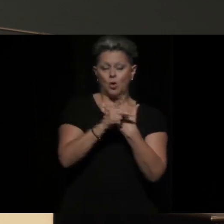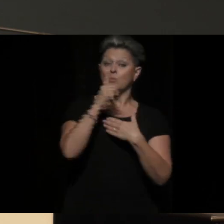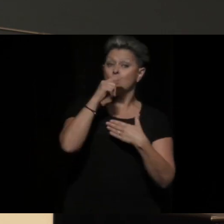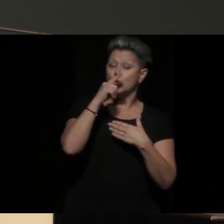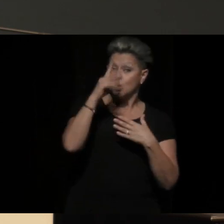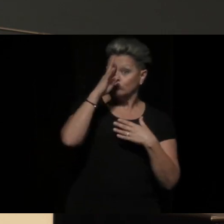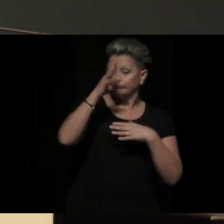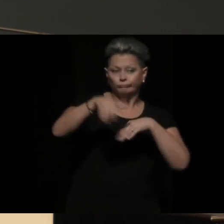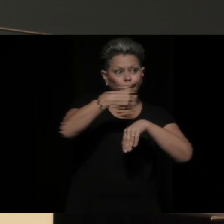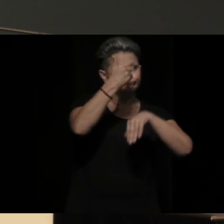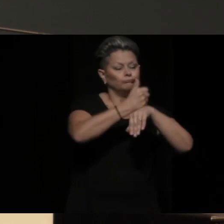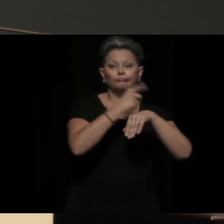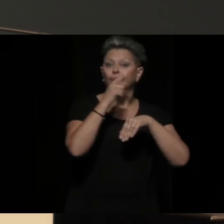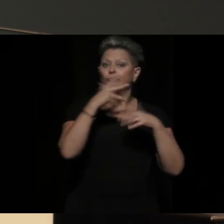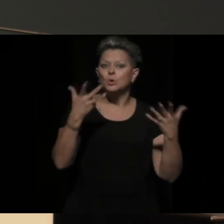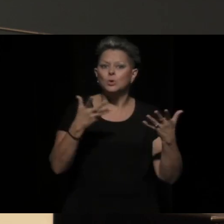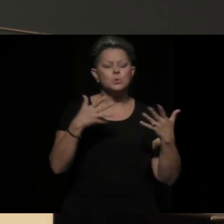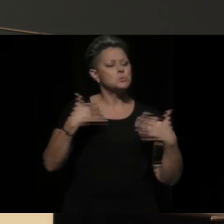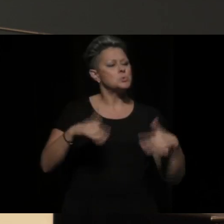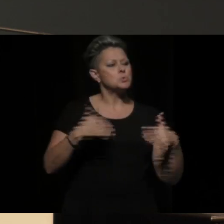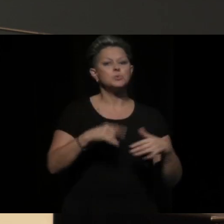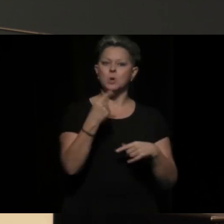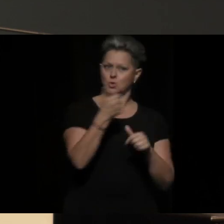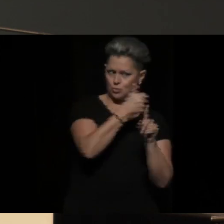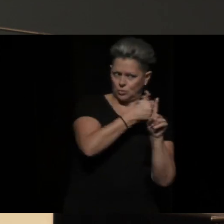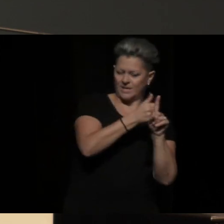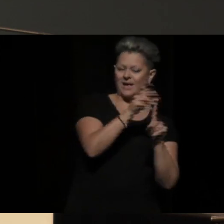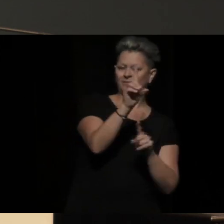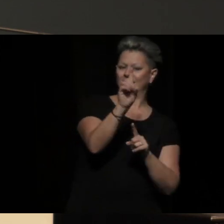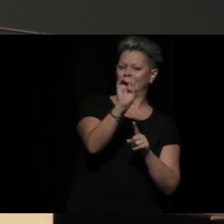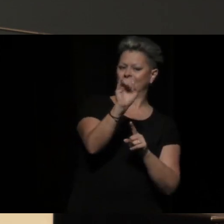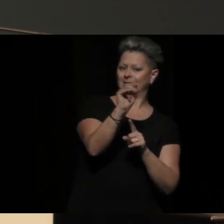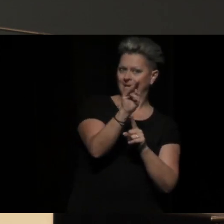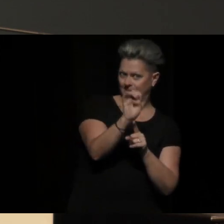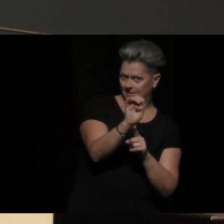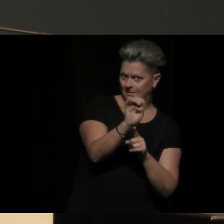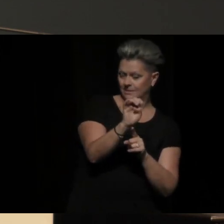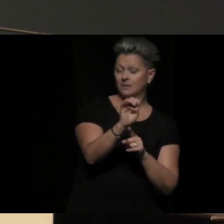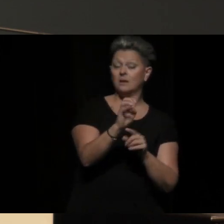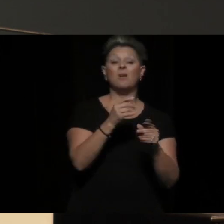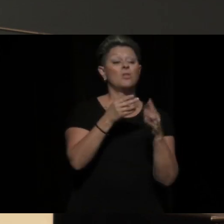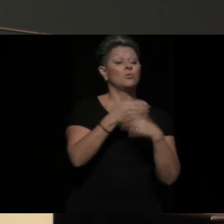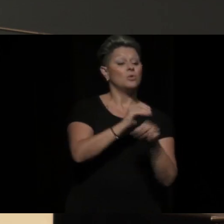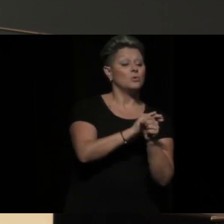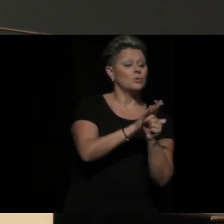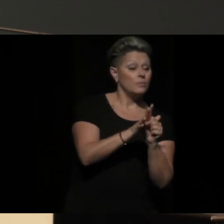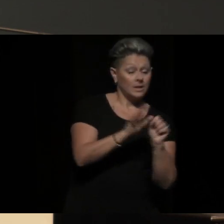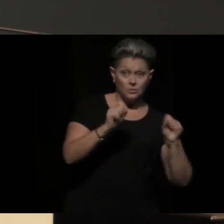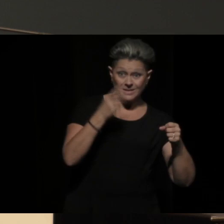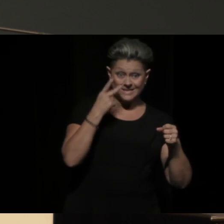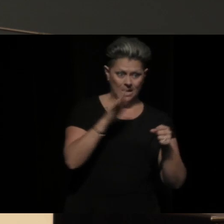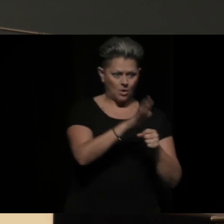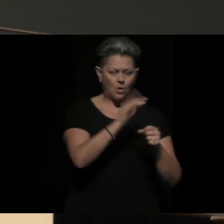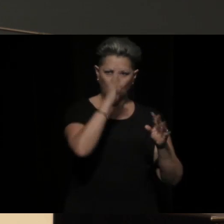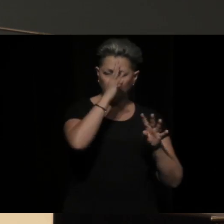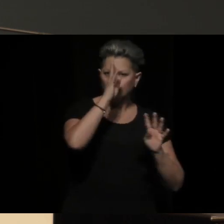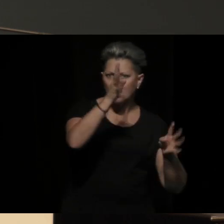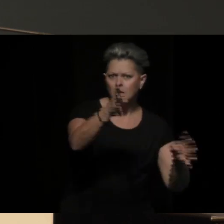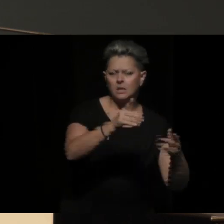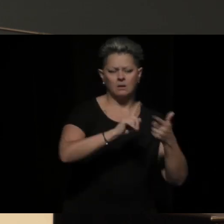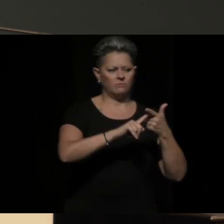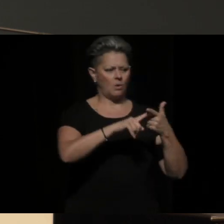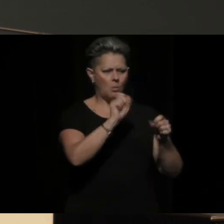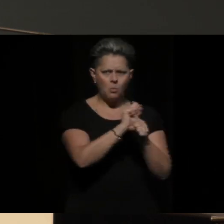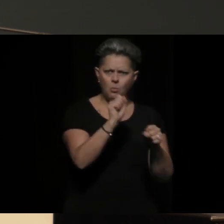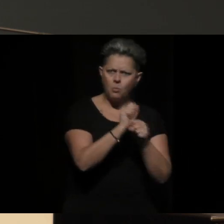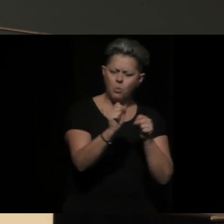created and delivered at the height of the COVID-19 pandemic, demonstrating Deanne's creativity, unyielding work ethic,